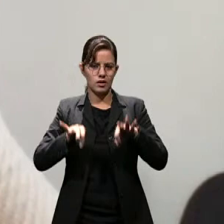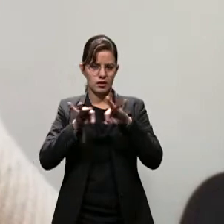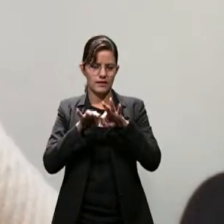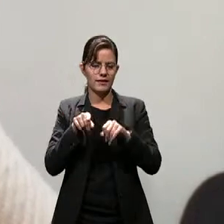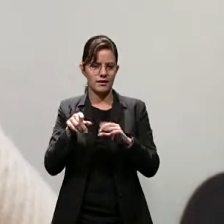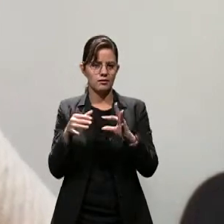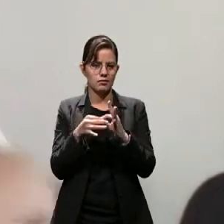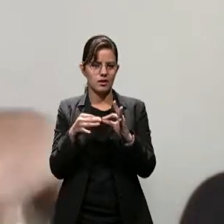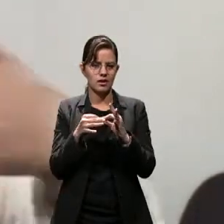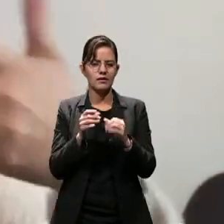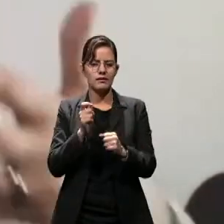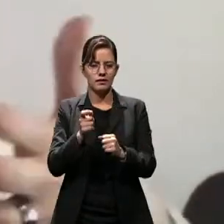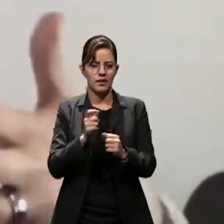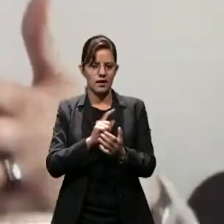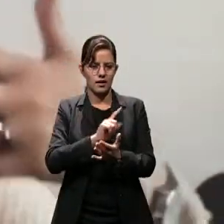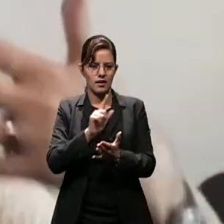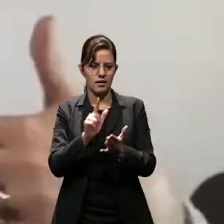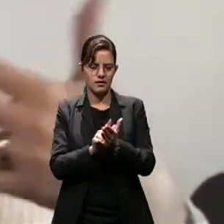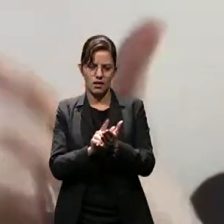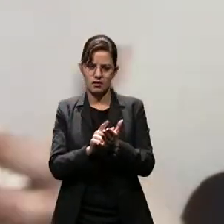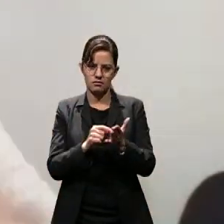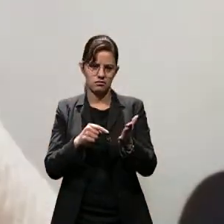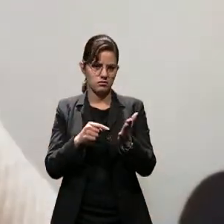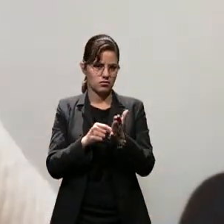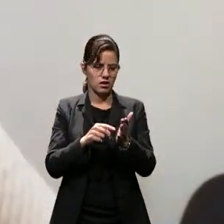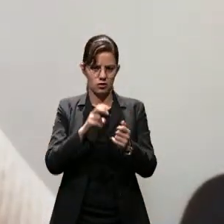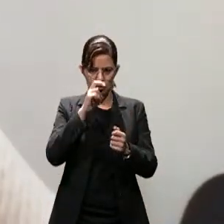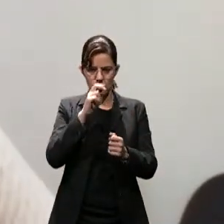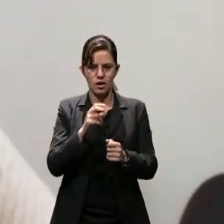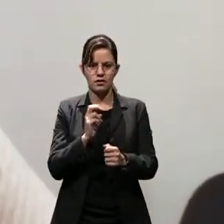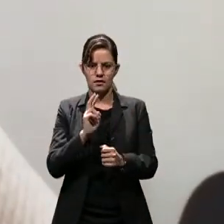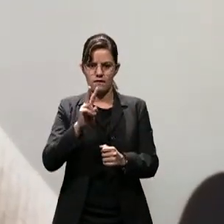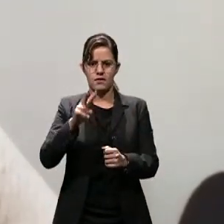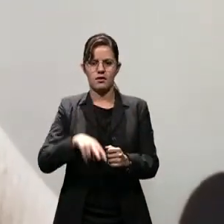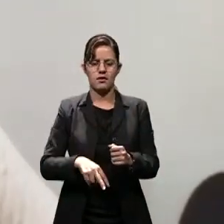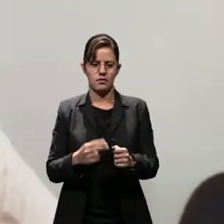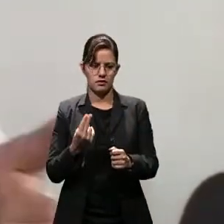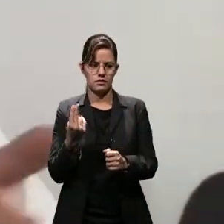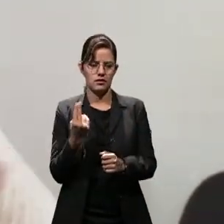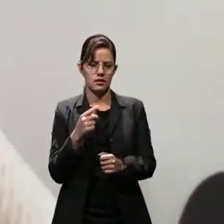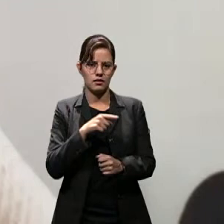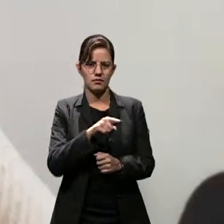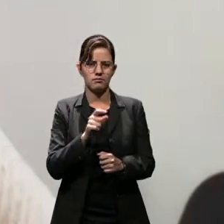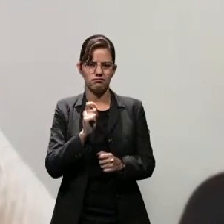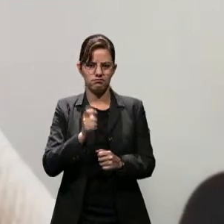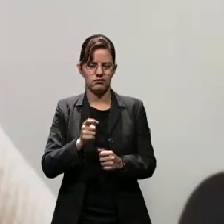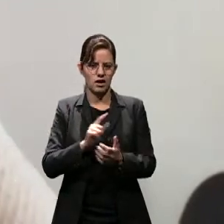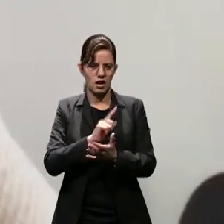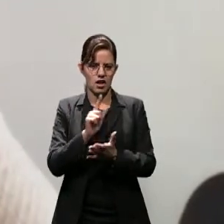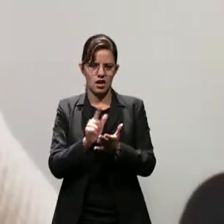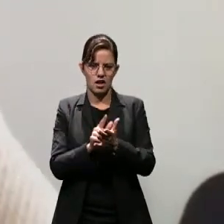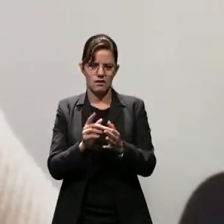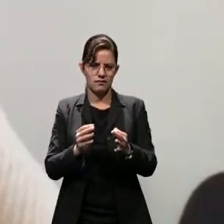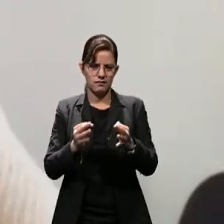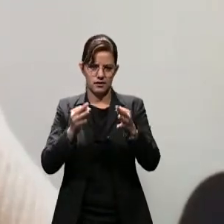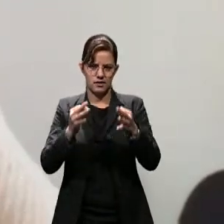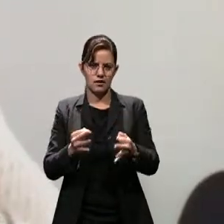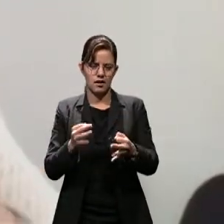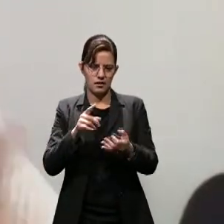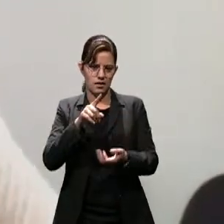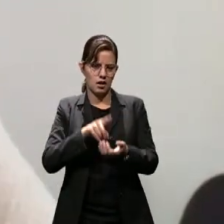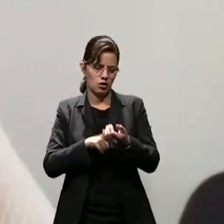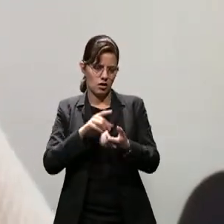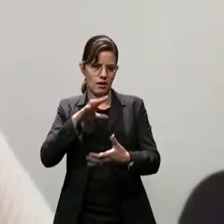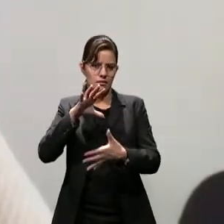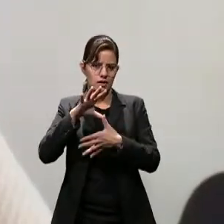Councilwoman Zavala explained, that has to do with a very stringent legislation and very,